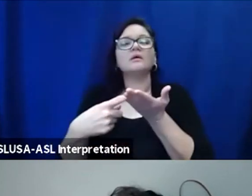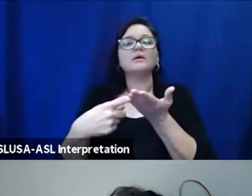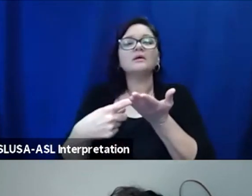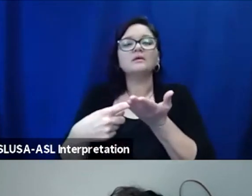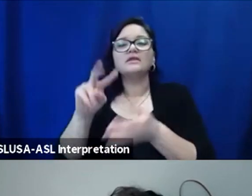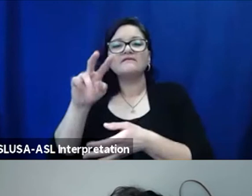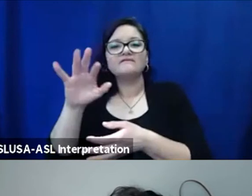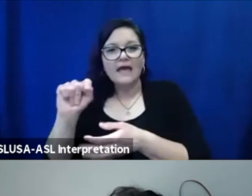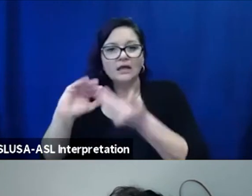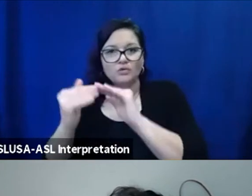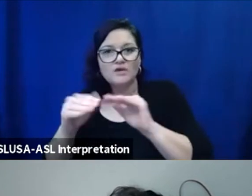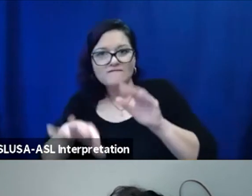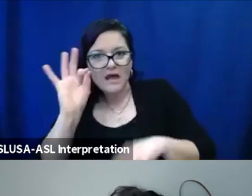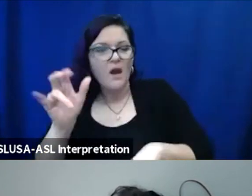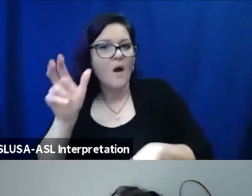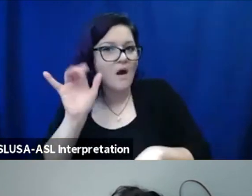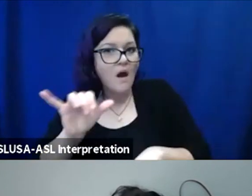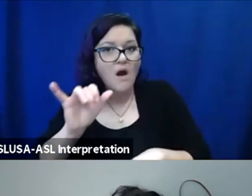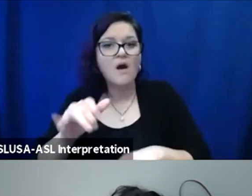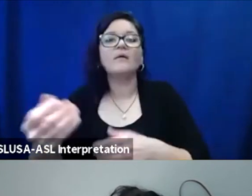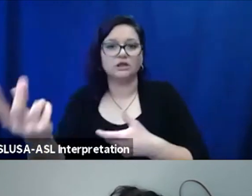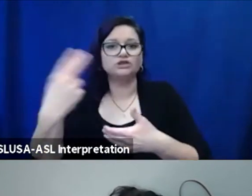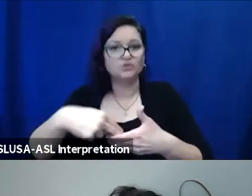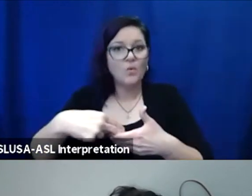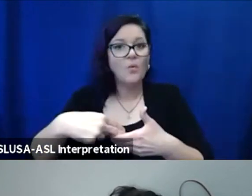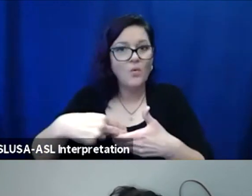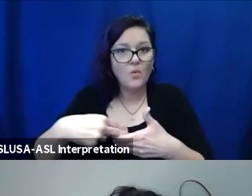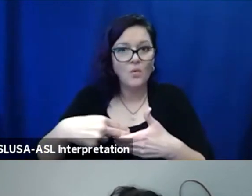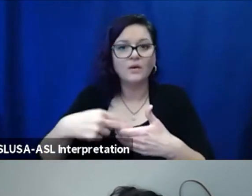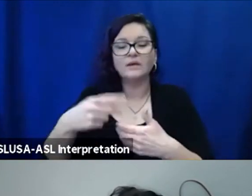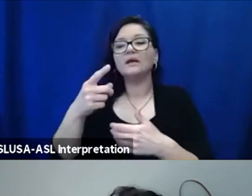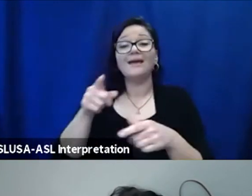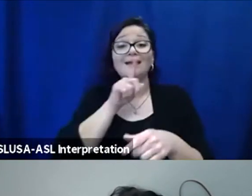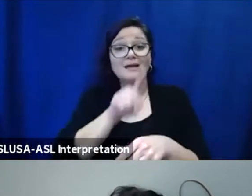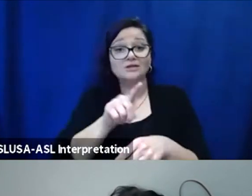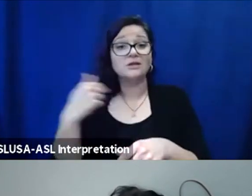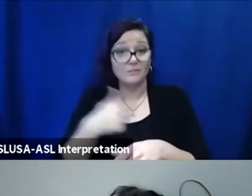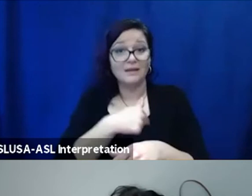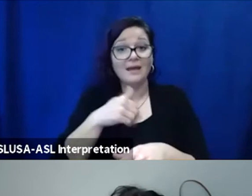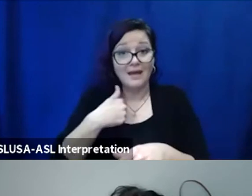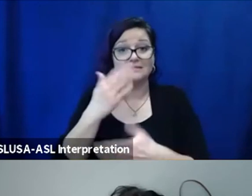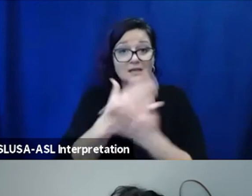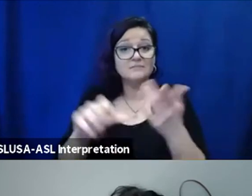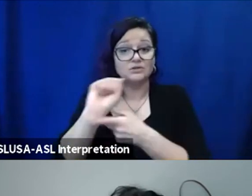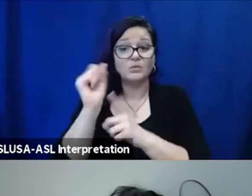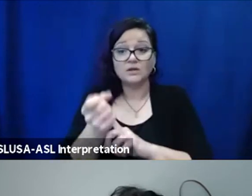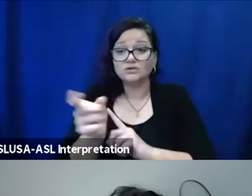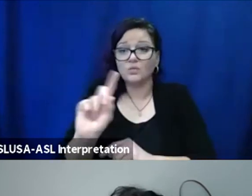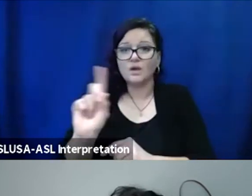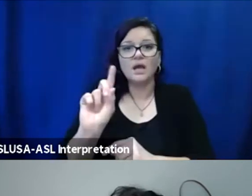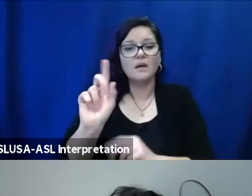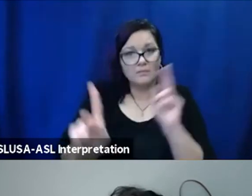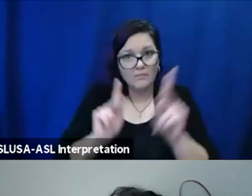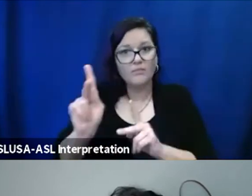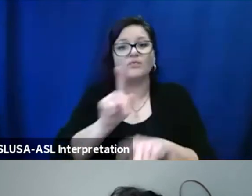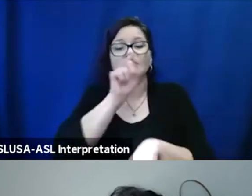who found out about that and were able to come on and participate in Vet Chat. And in fact, we did have a couple of instances where we had folks that were